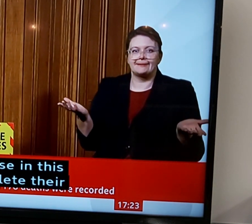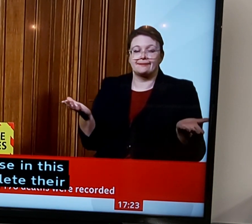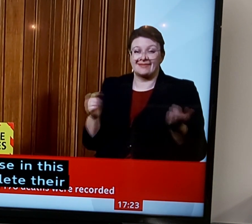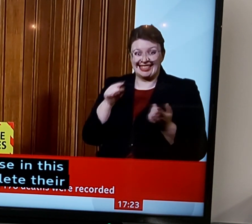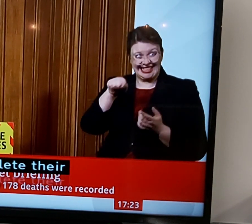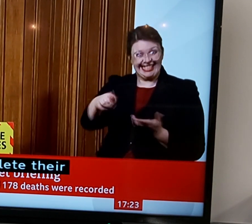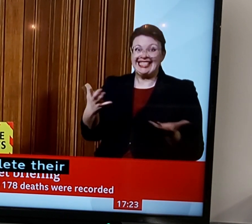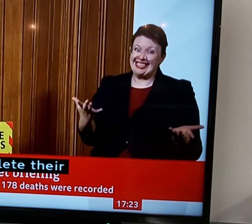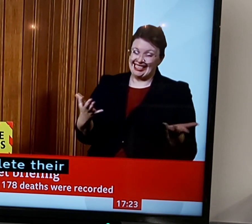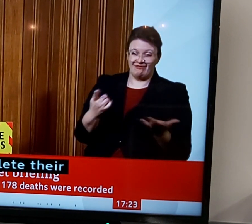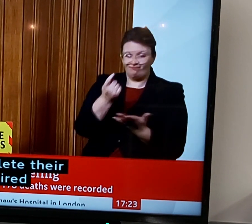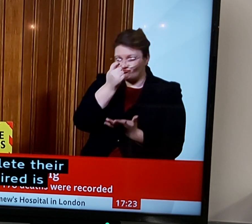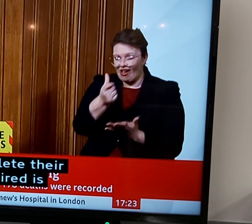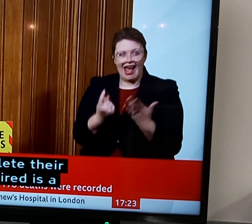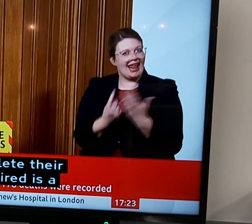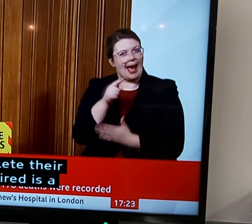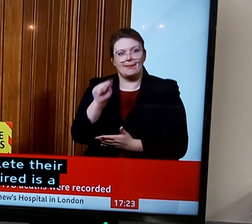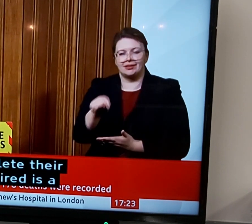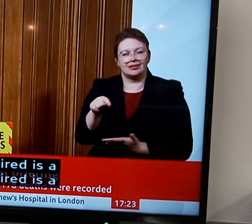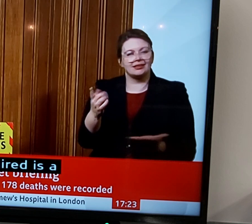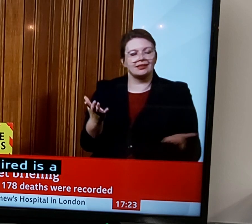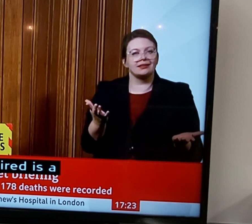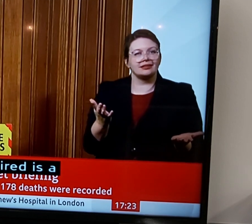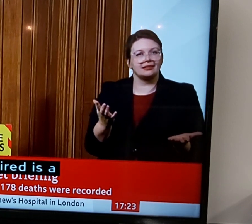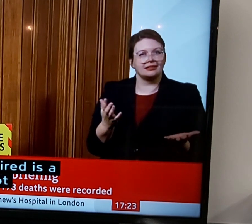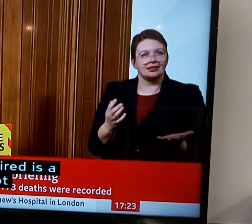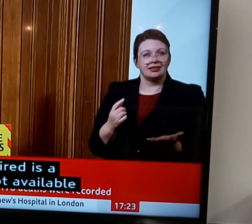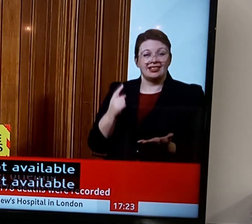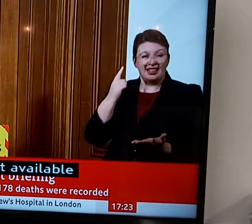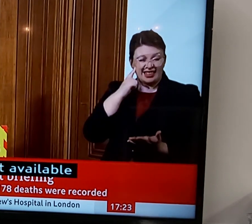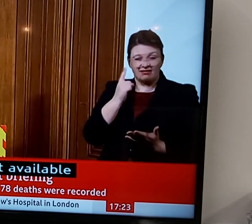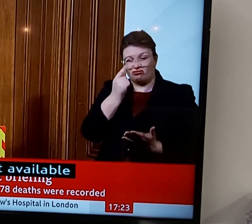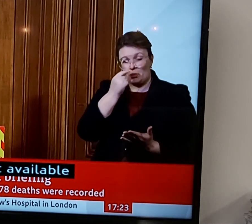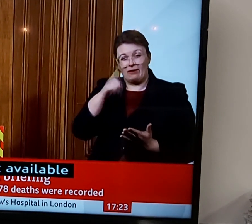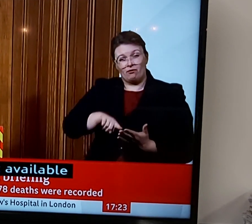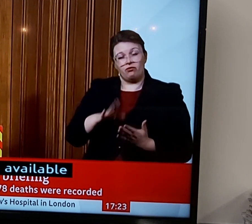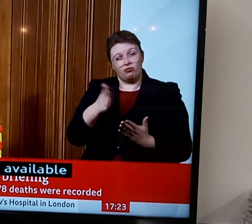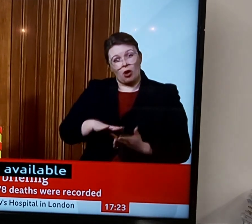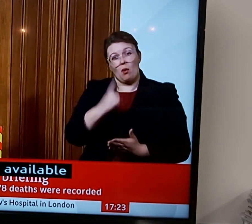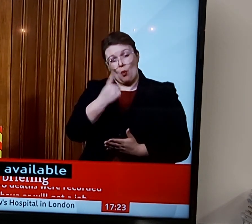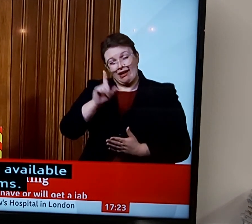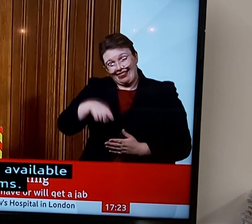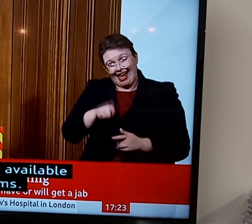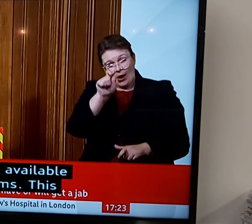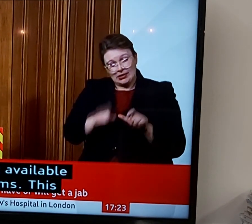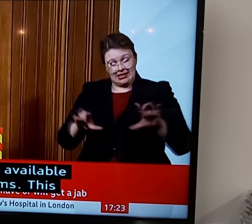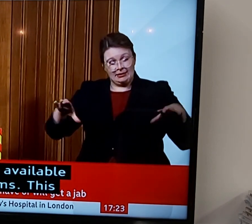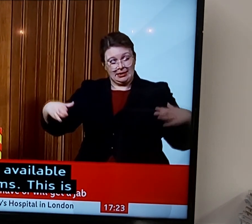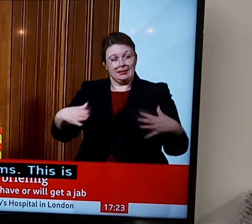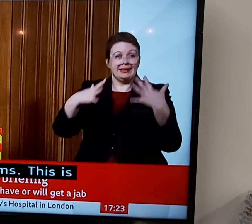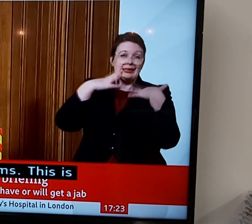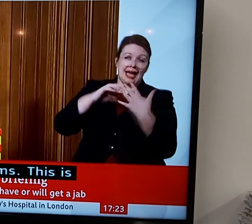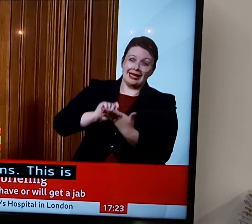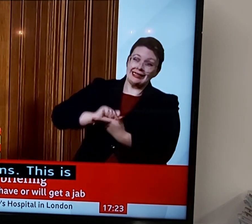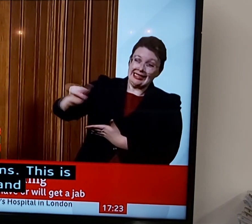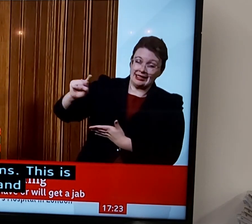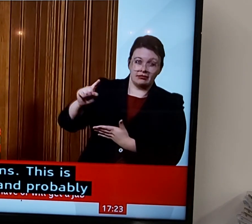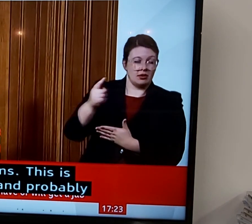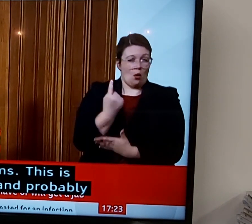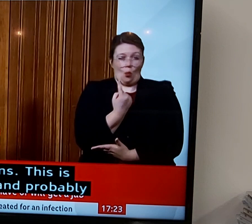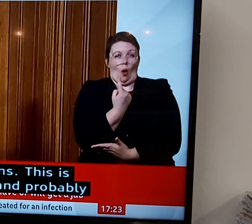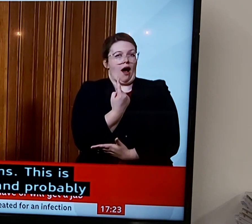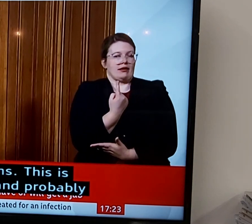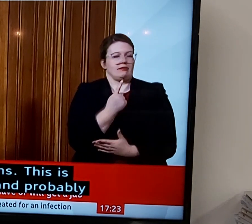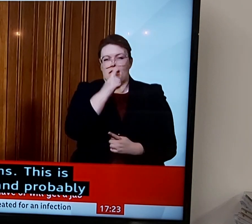This is an extremely rare event. Probably less than 1,000 of individuals who have a test through the community testing services